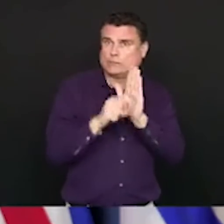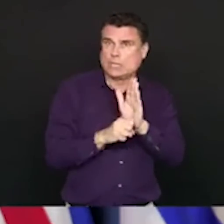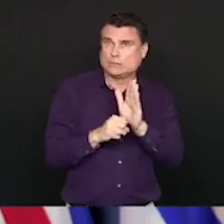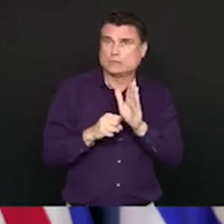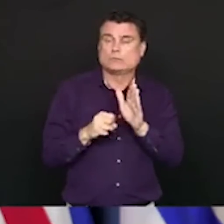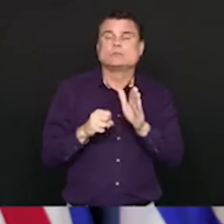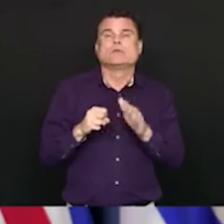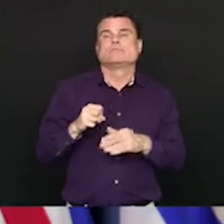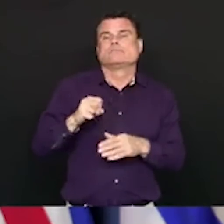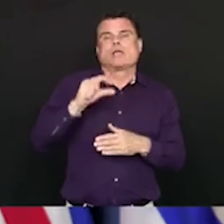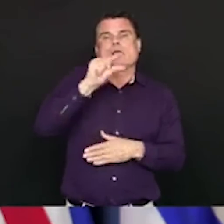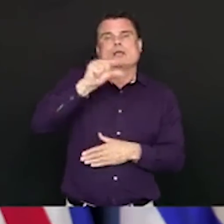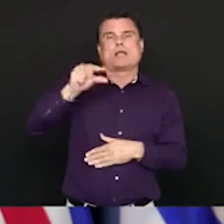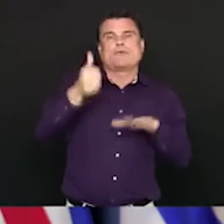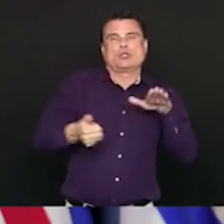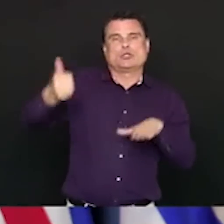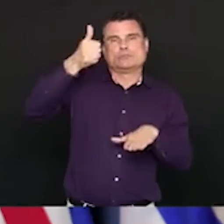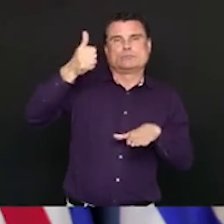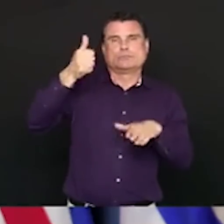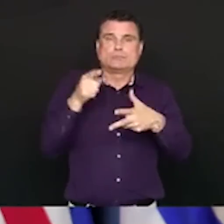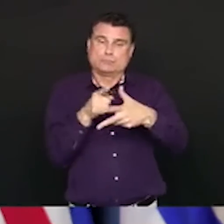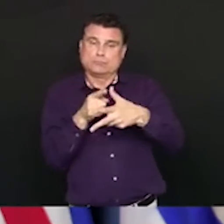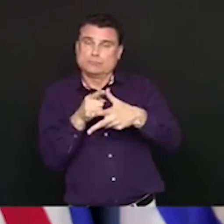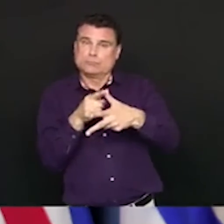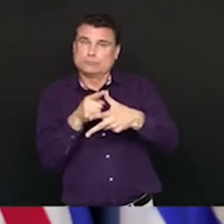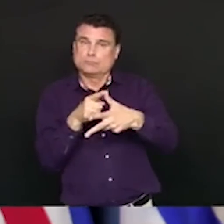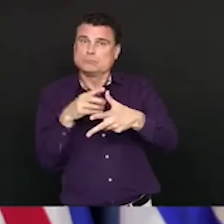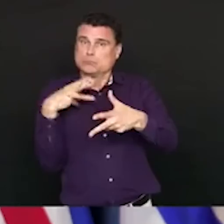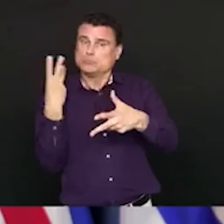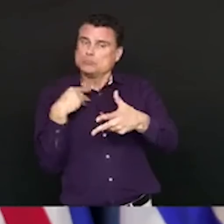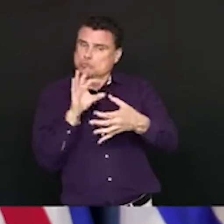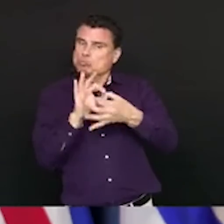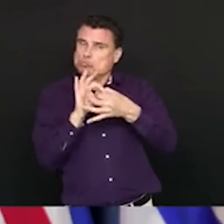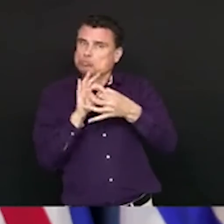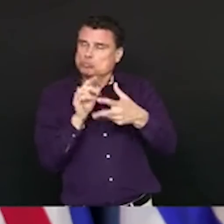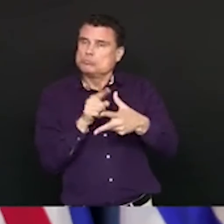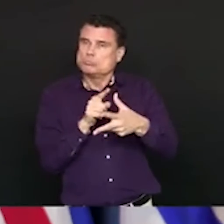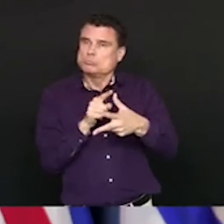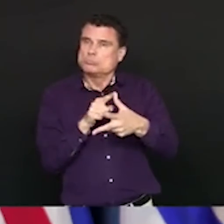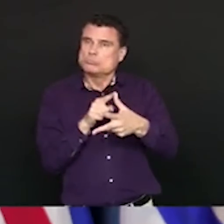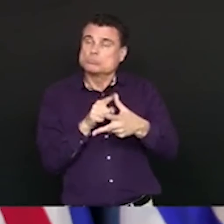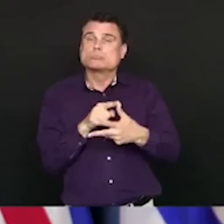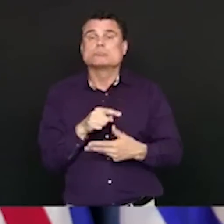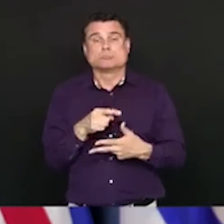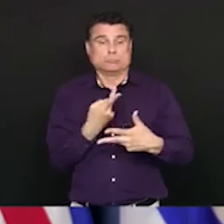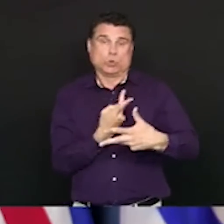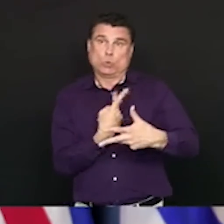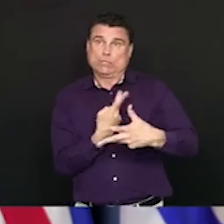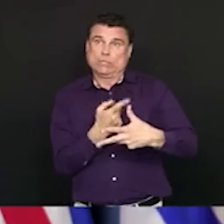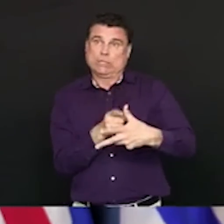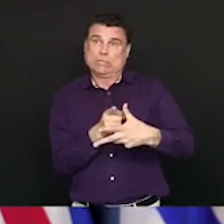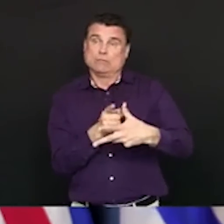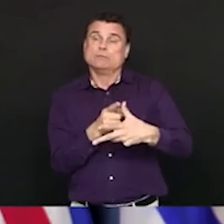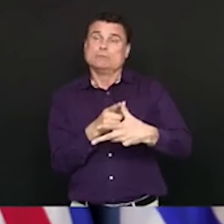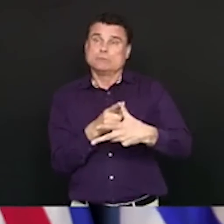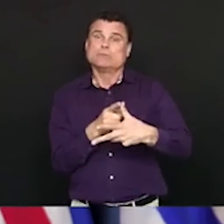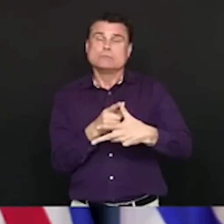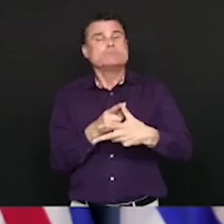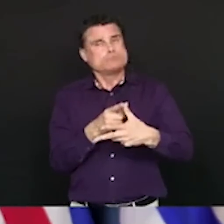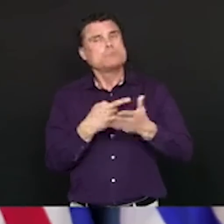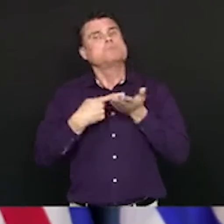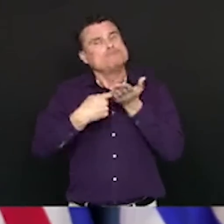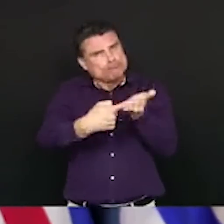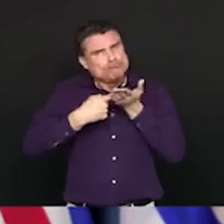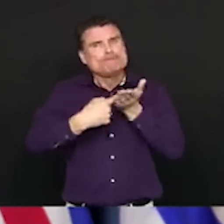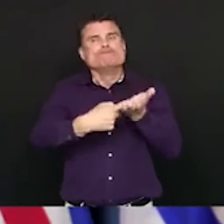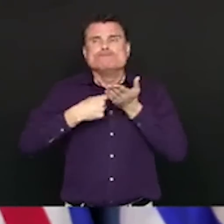My spouse is calling it that week between Christmas and New Year when you never really know what day it is. And I know we're in mid-April, and I haven't talked to